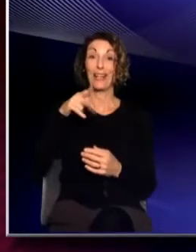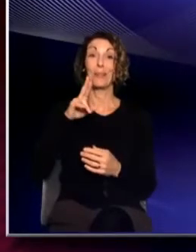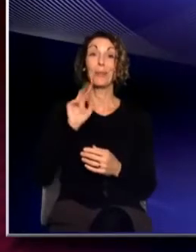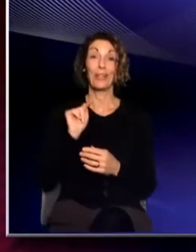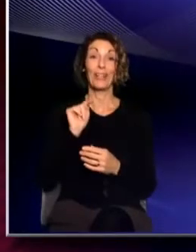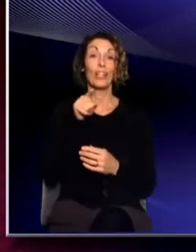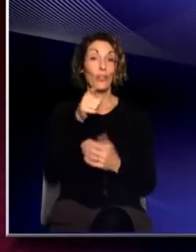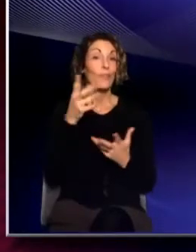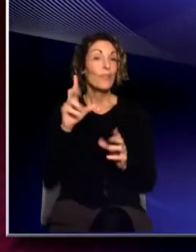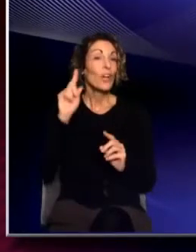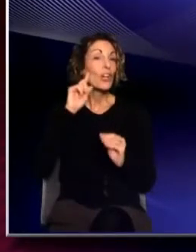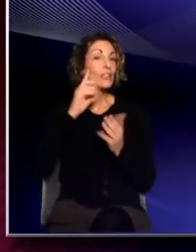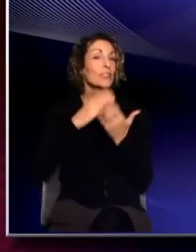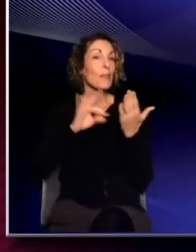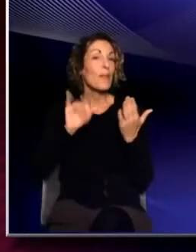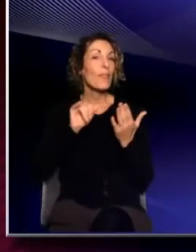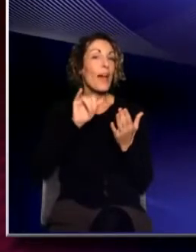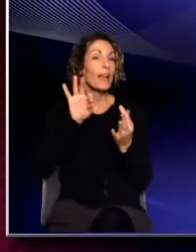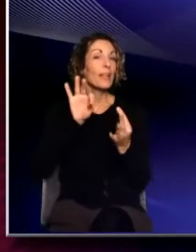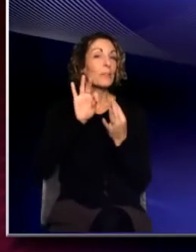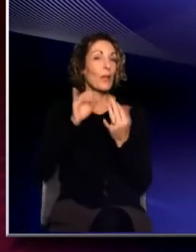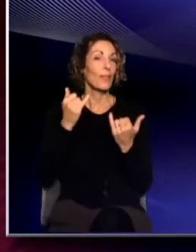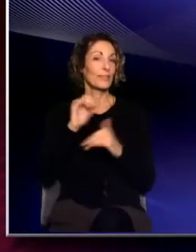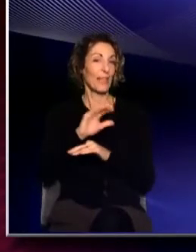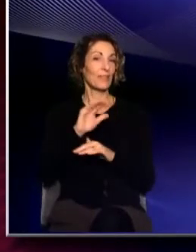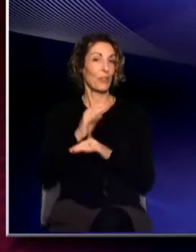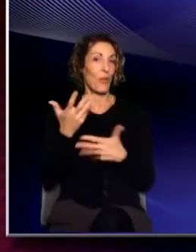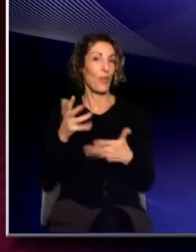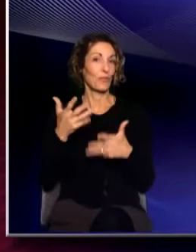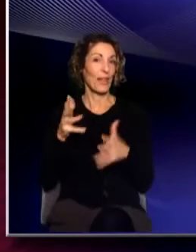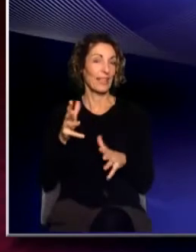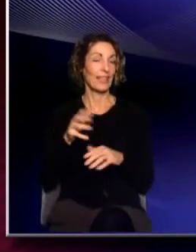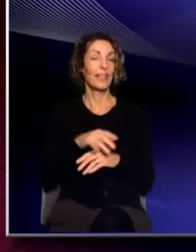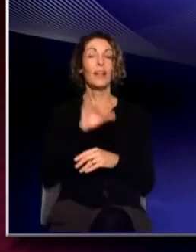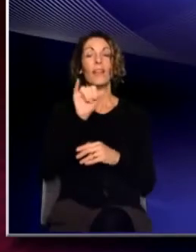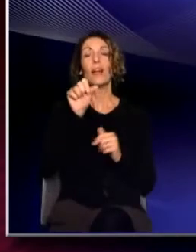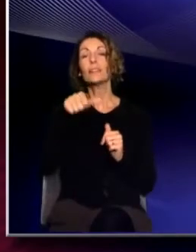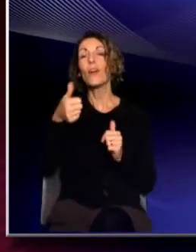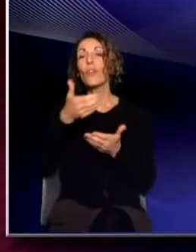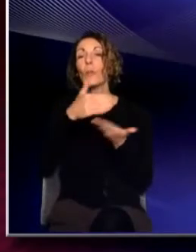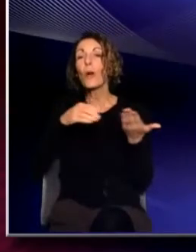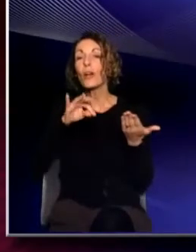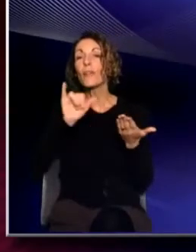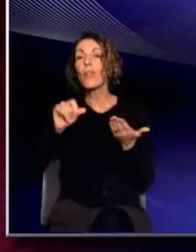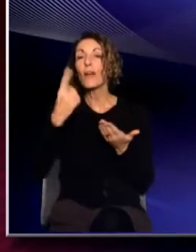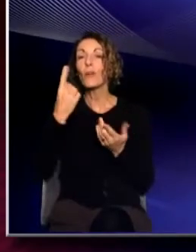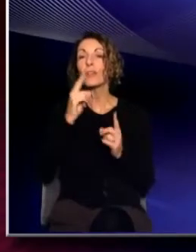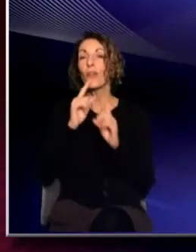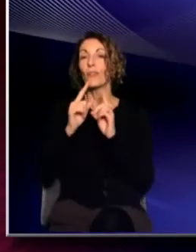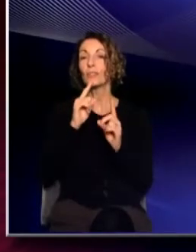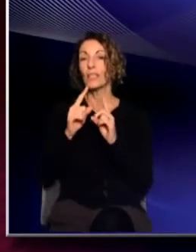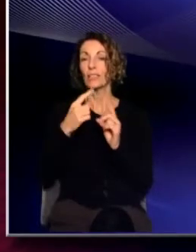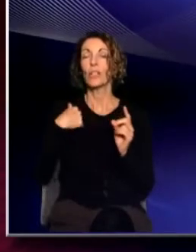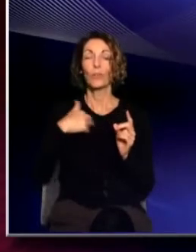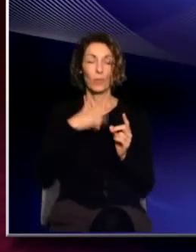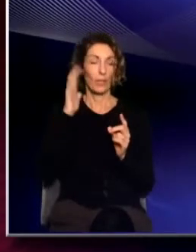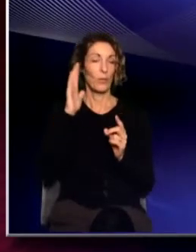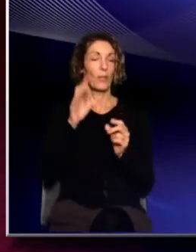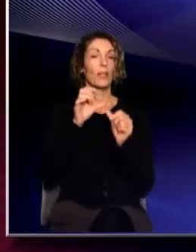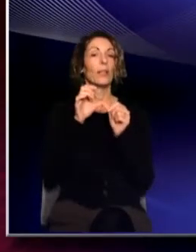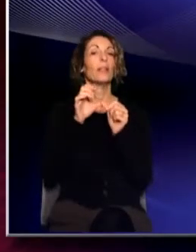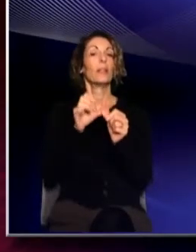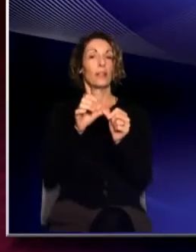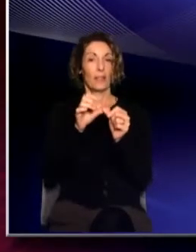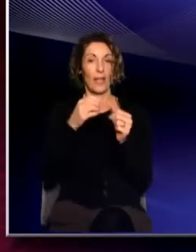some of that input this afternoon. So that the other part of the conversation that we will be we